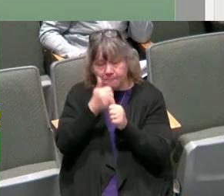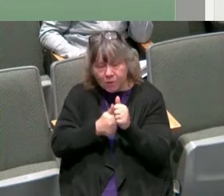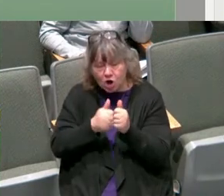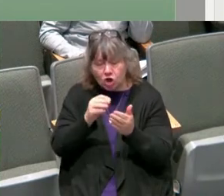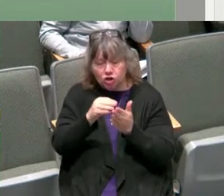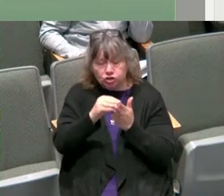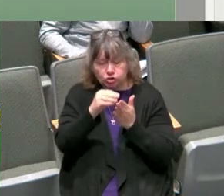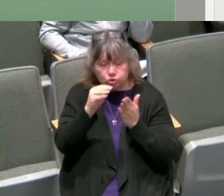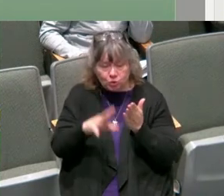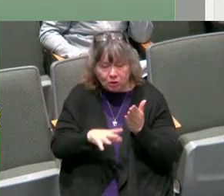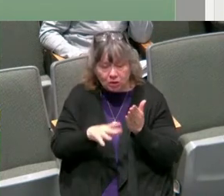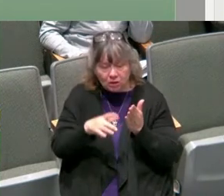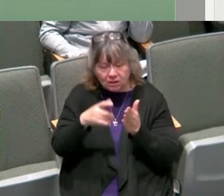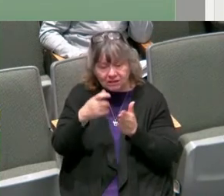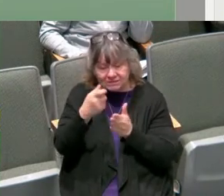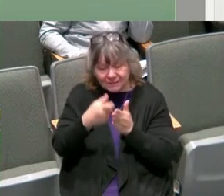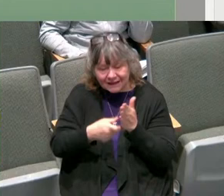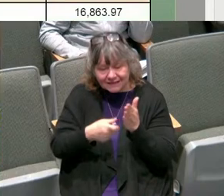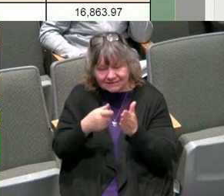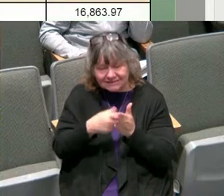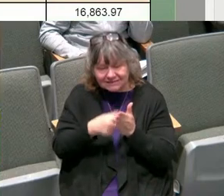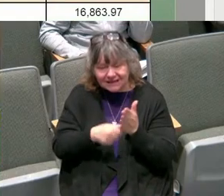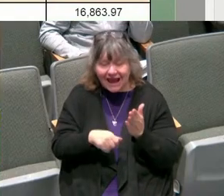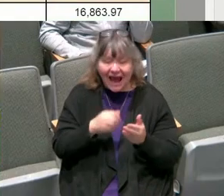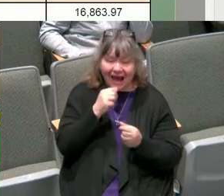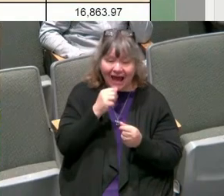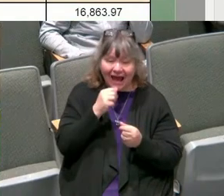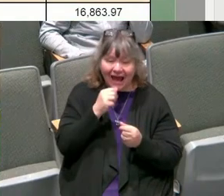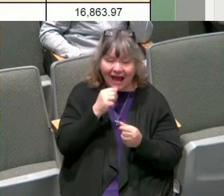and student to teacher ratios